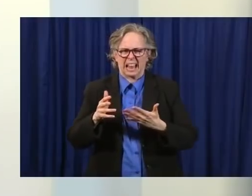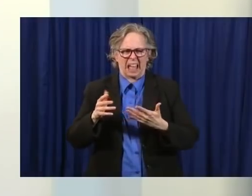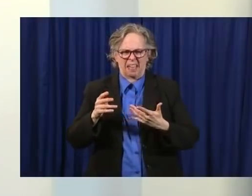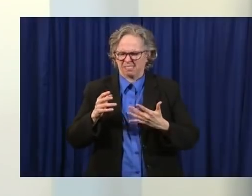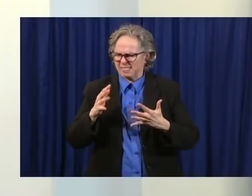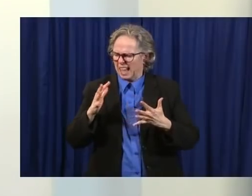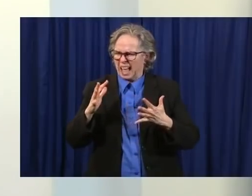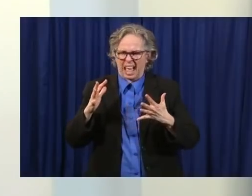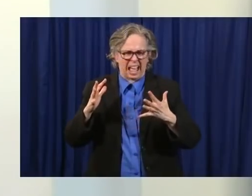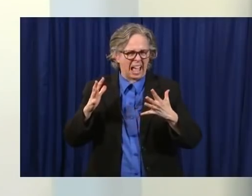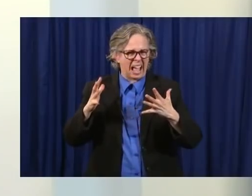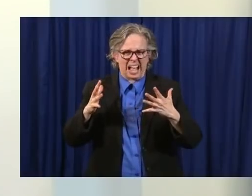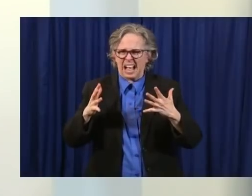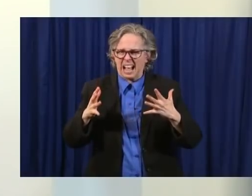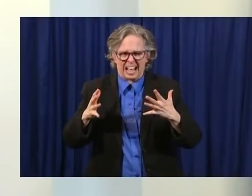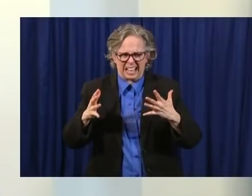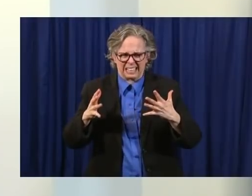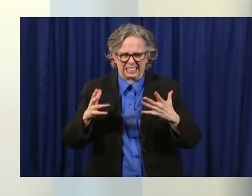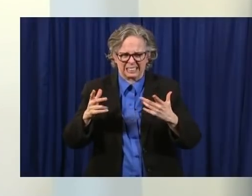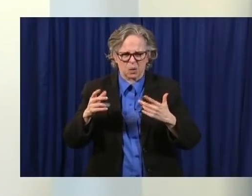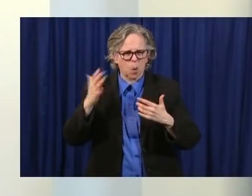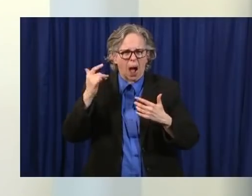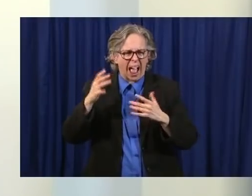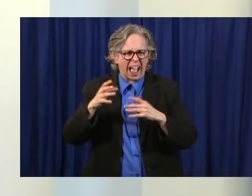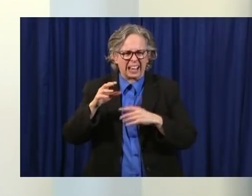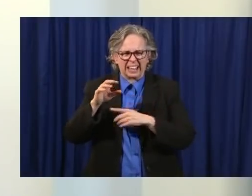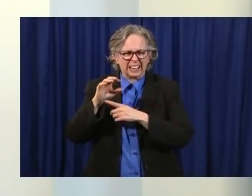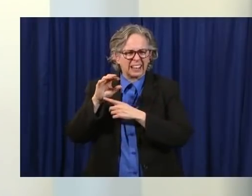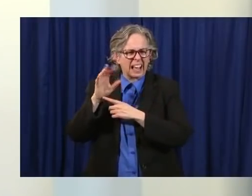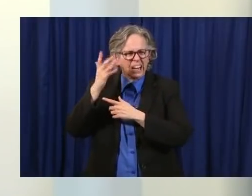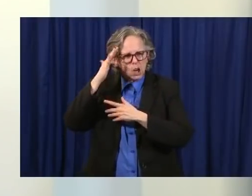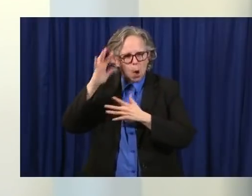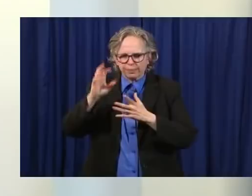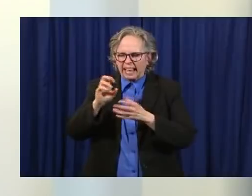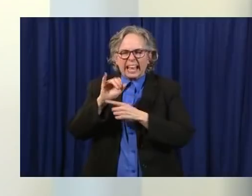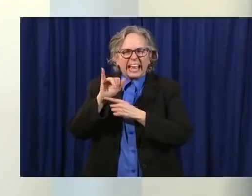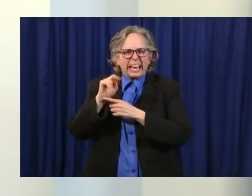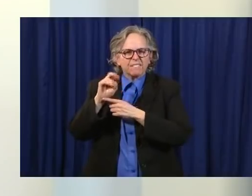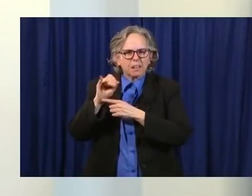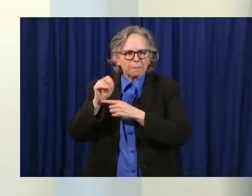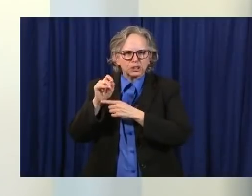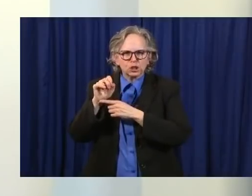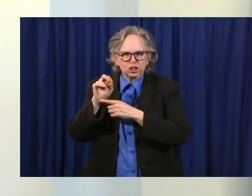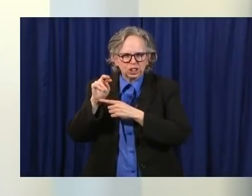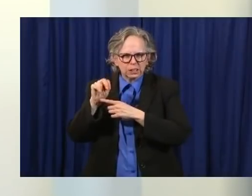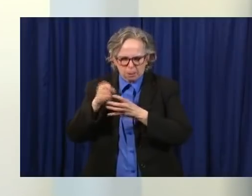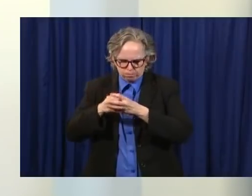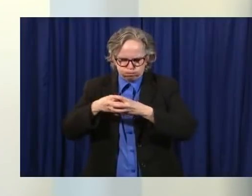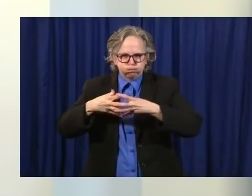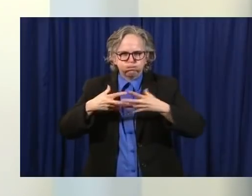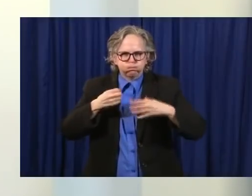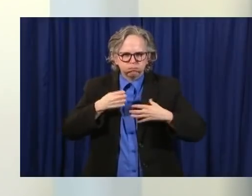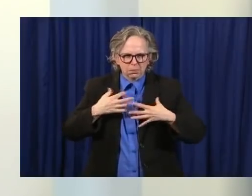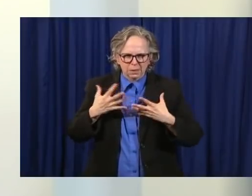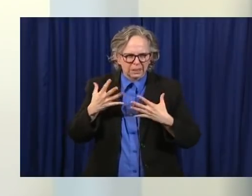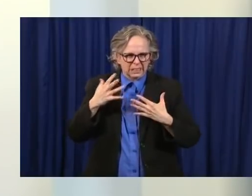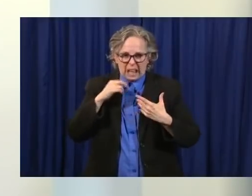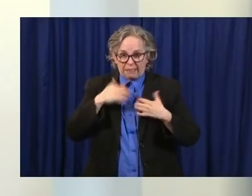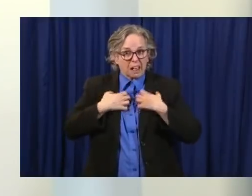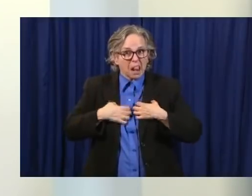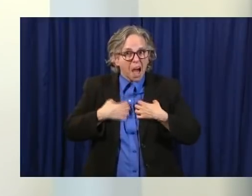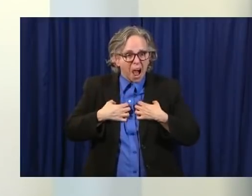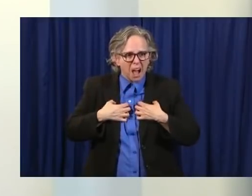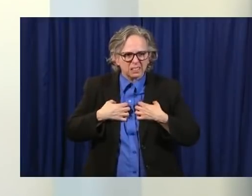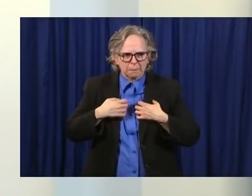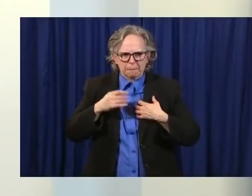overwhelming inflammation that is associated with the disease, we're seeing now beyond lung disease, we're seeing strokes, we're seeing effects all over